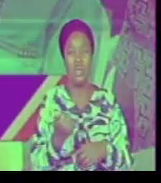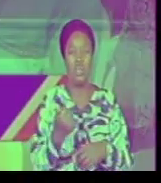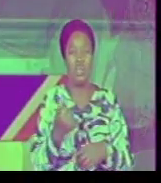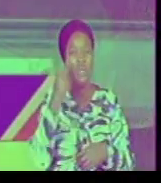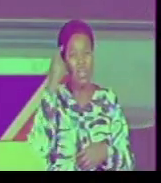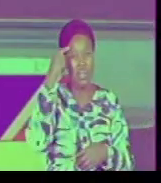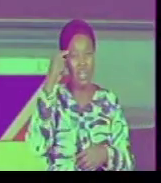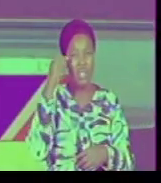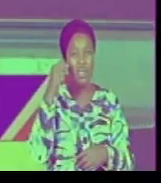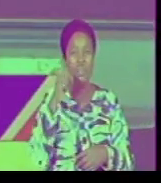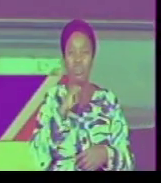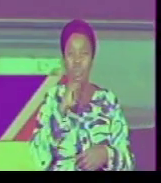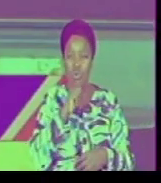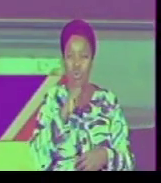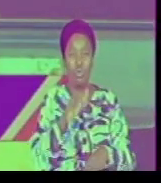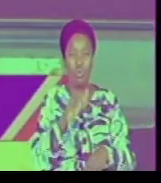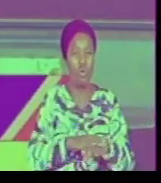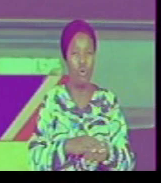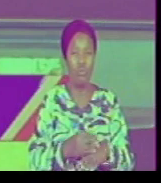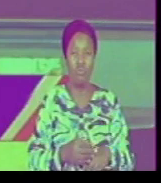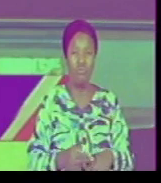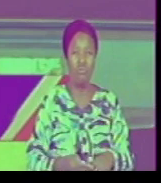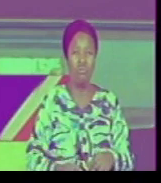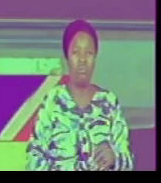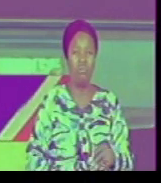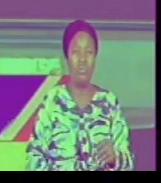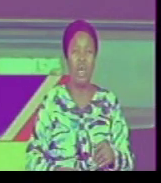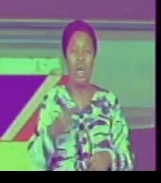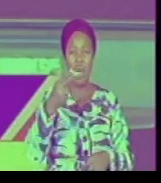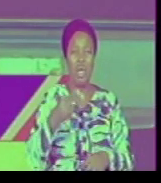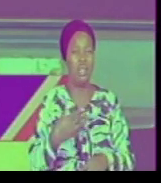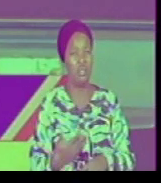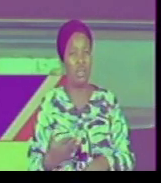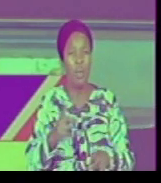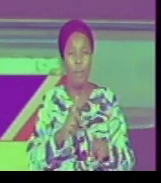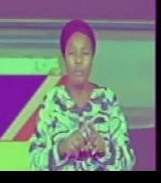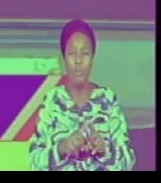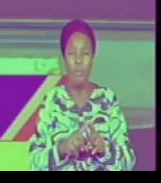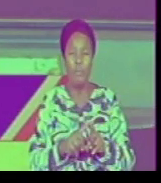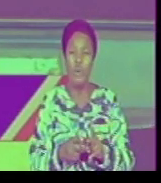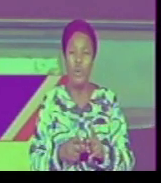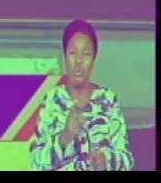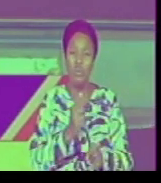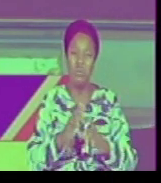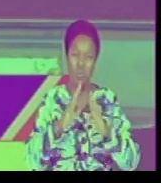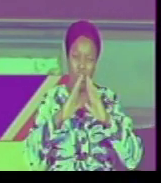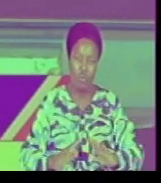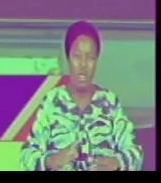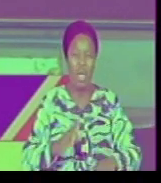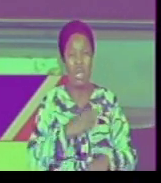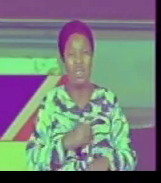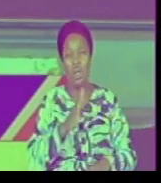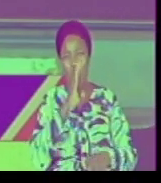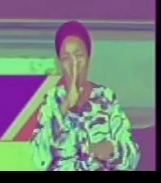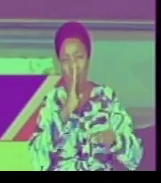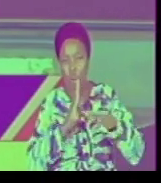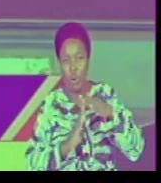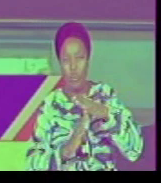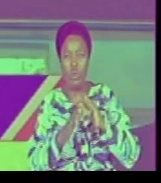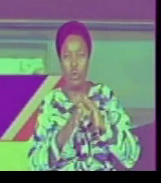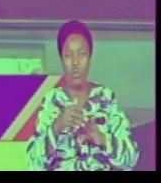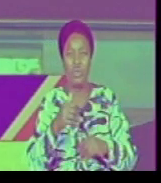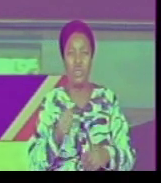but condescend to men of low estate, but not wise in your